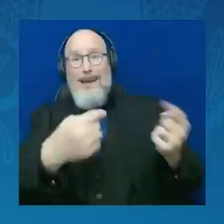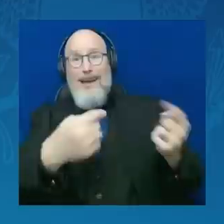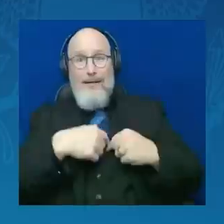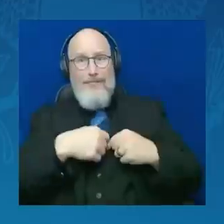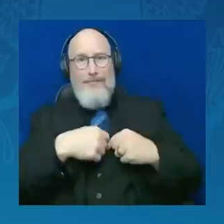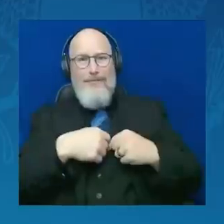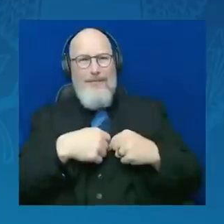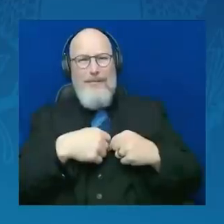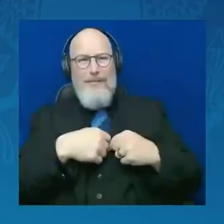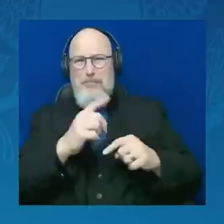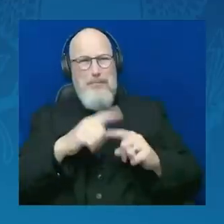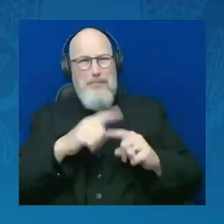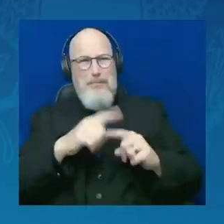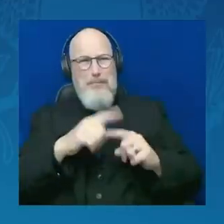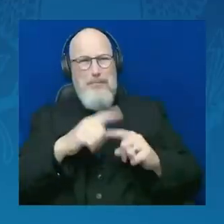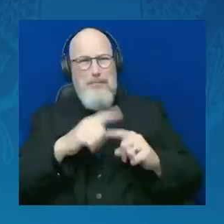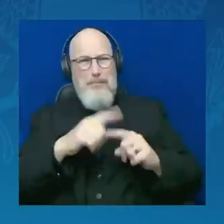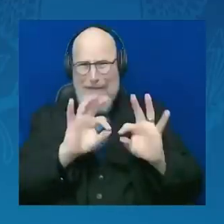perfect strangers